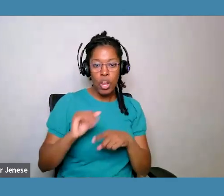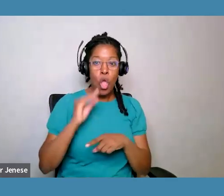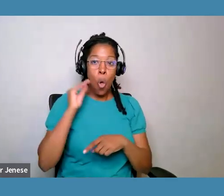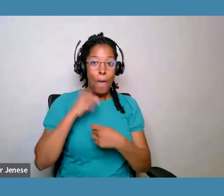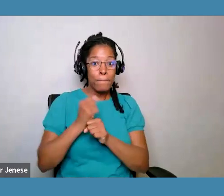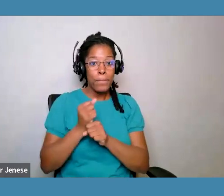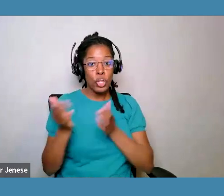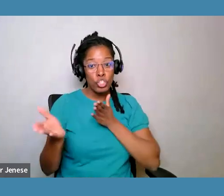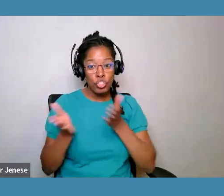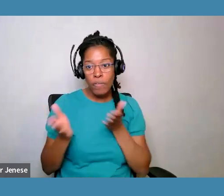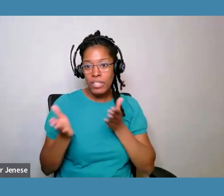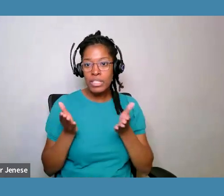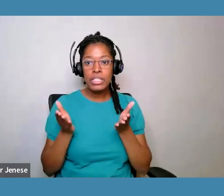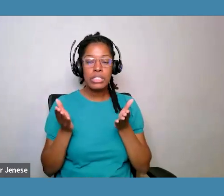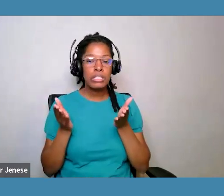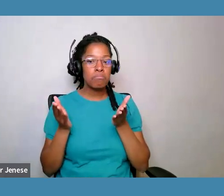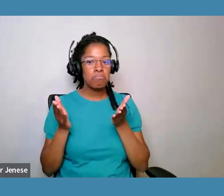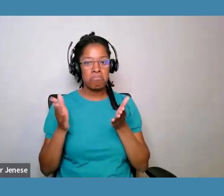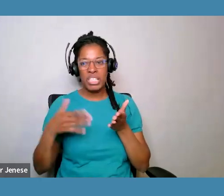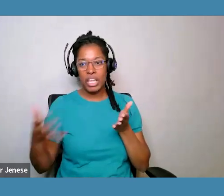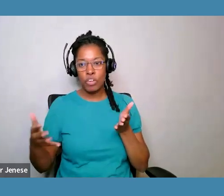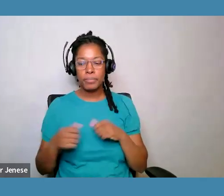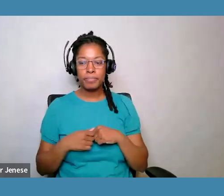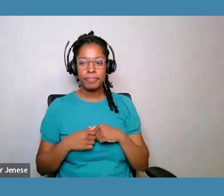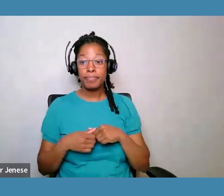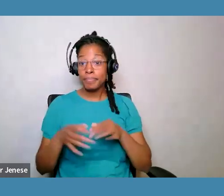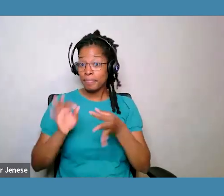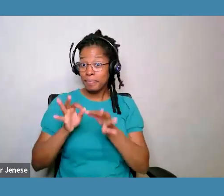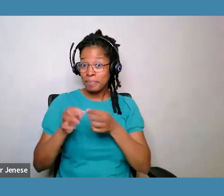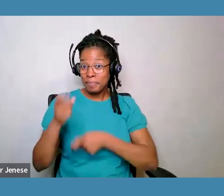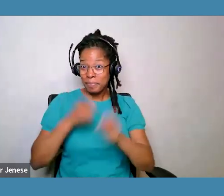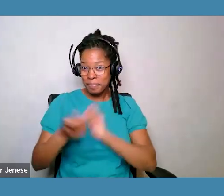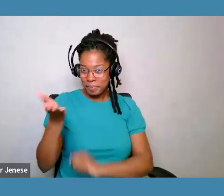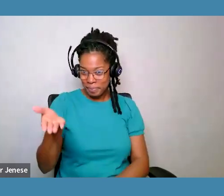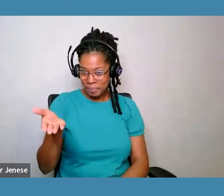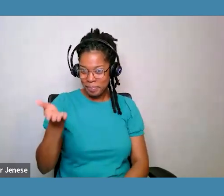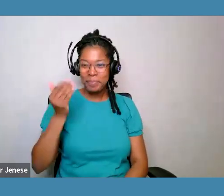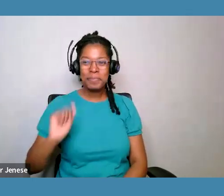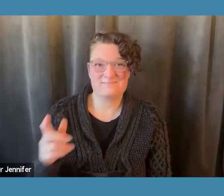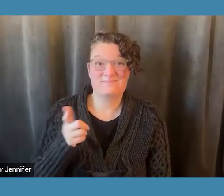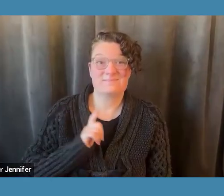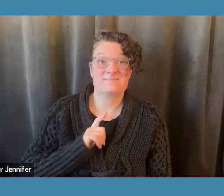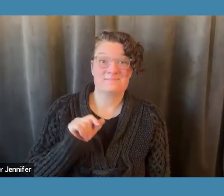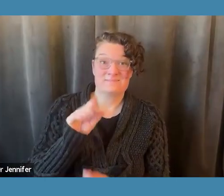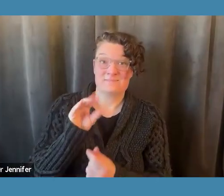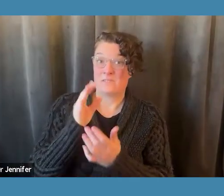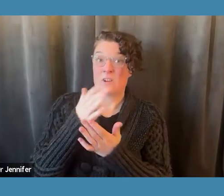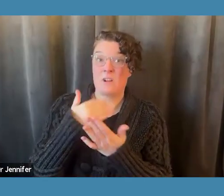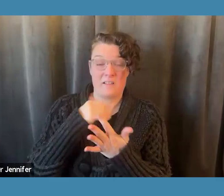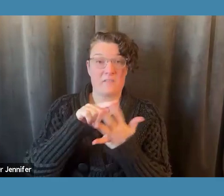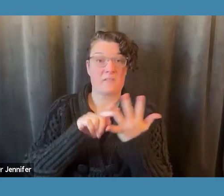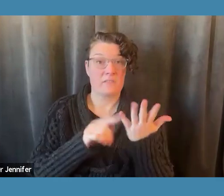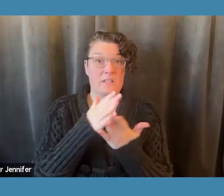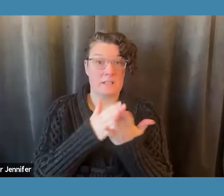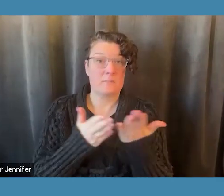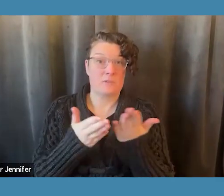homemaker services, etc. So there are some services you can get despite